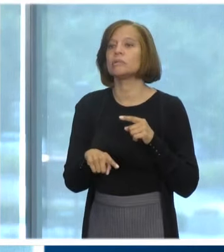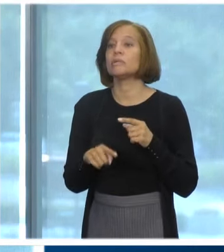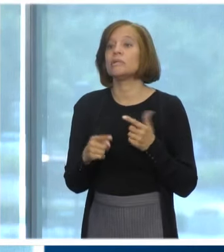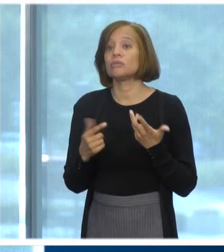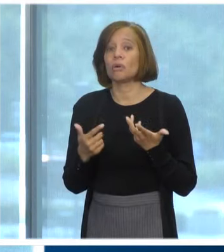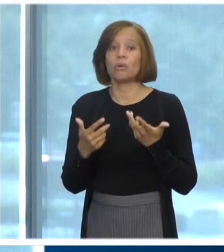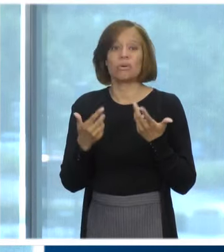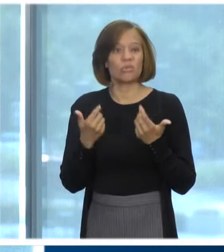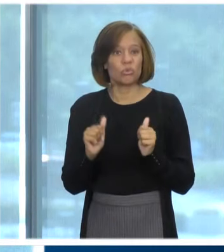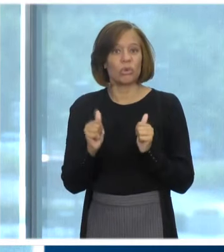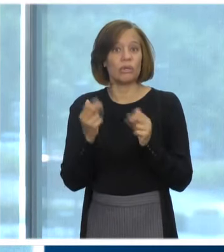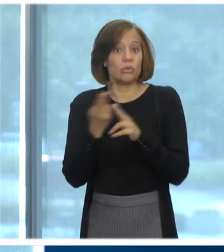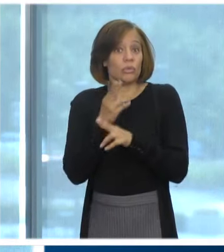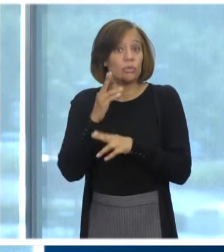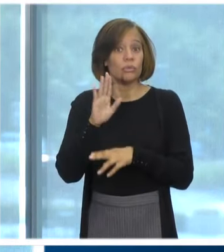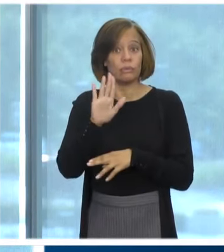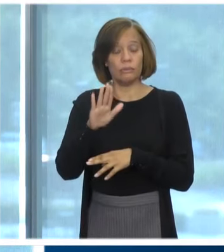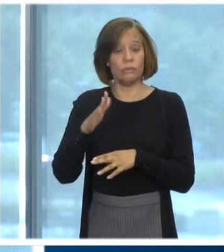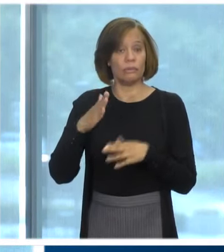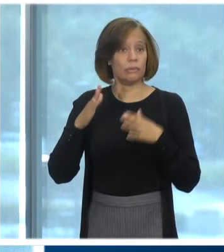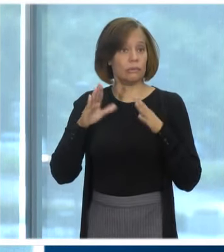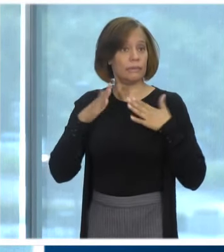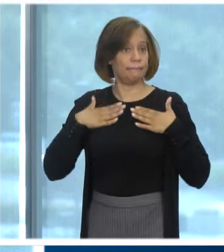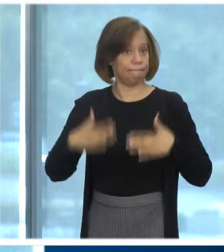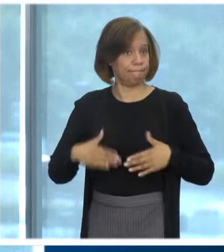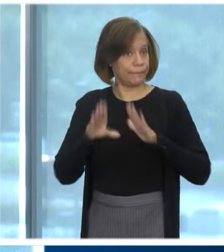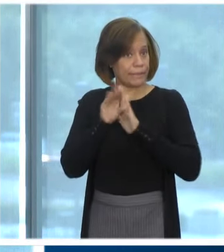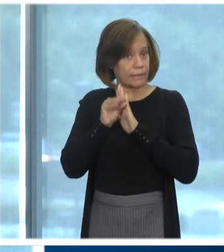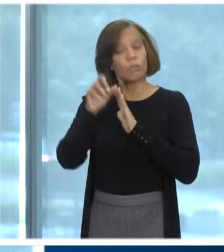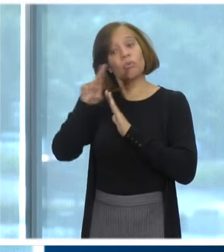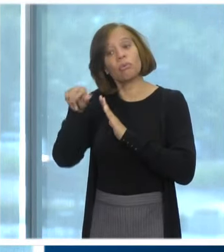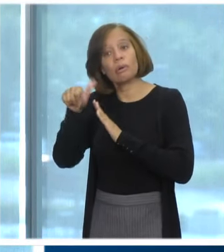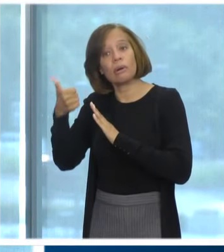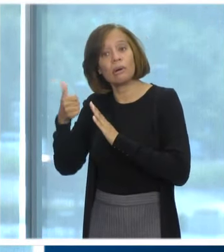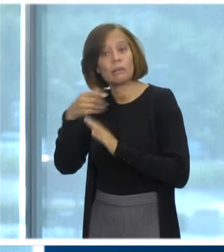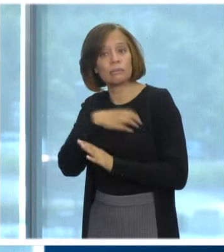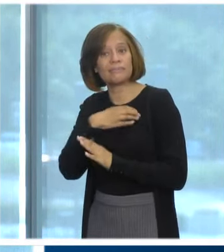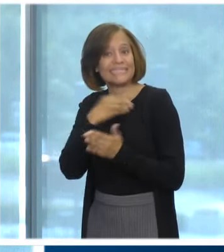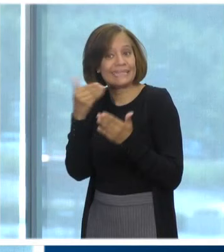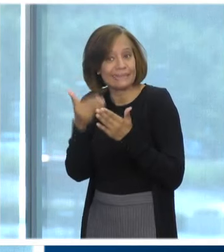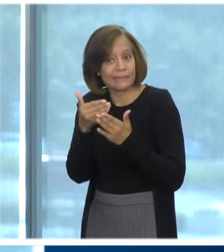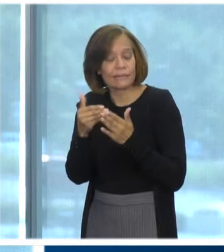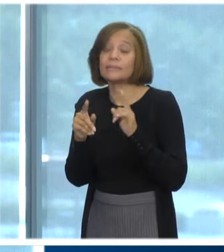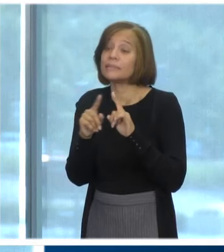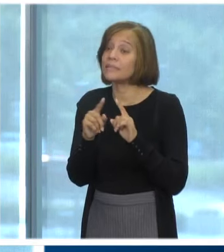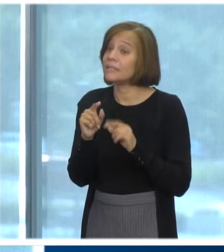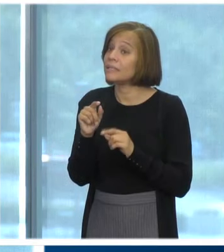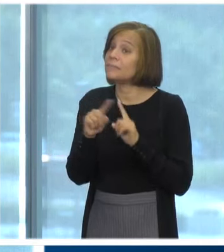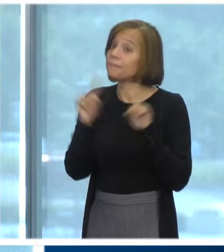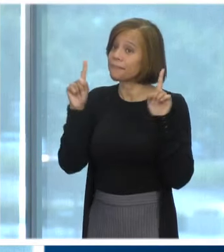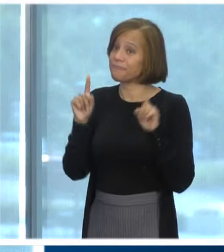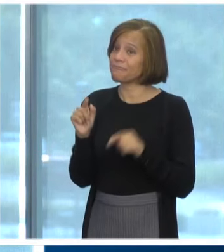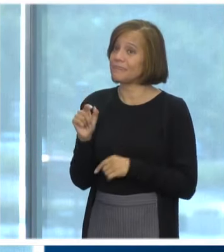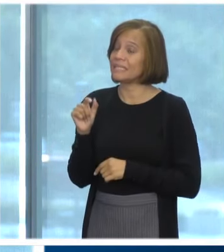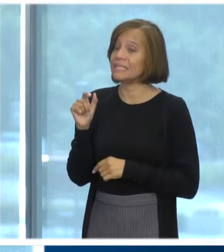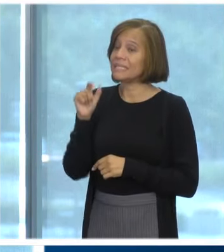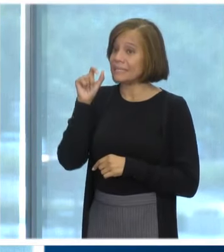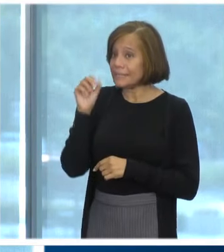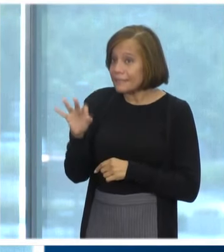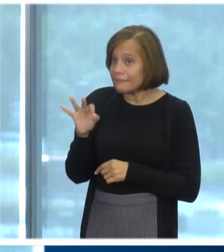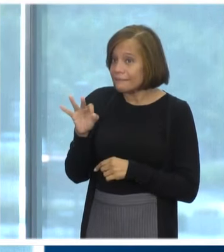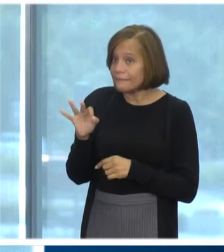own body-worn cameras or the body-worn cameras of officers who were near them. If, however, we have officers who are unable to